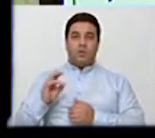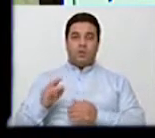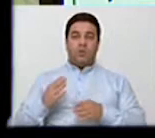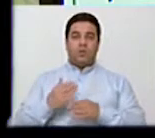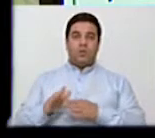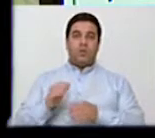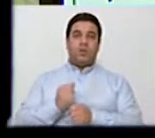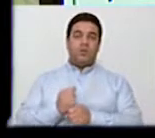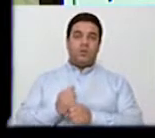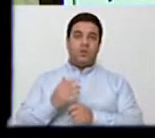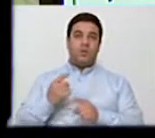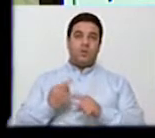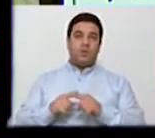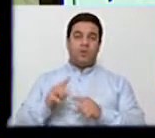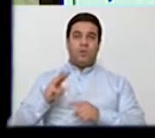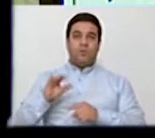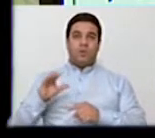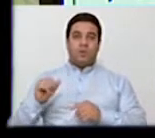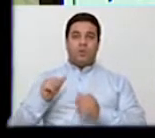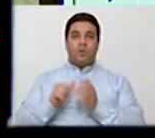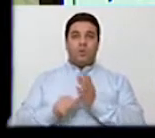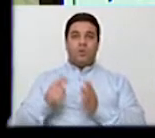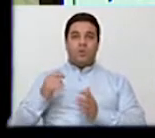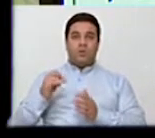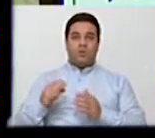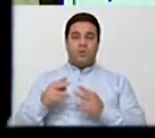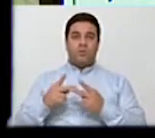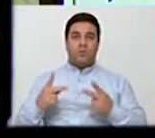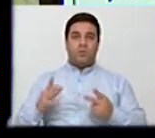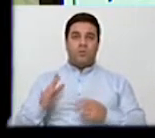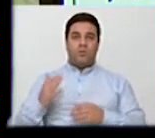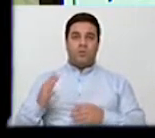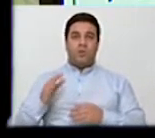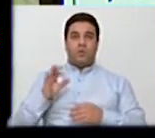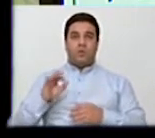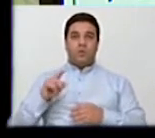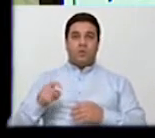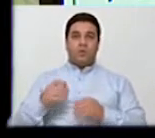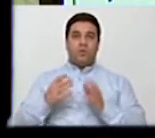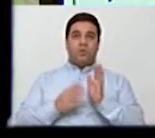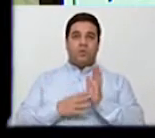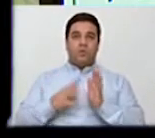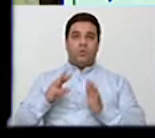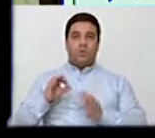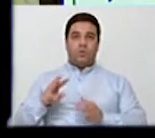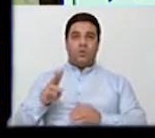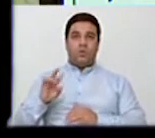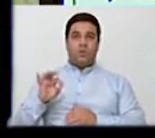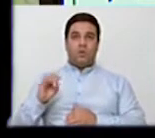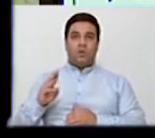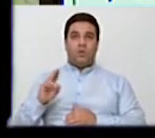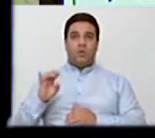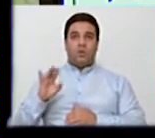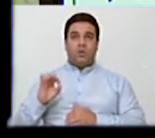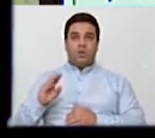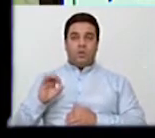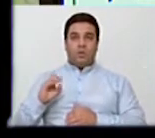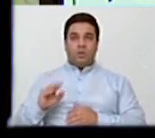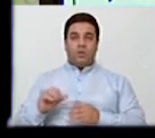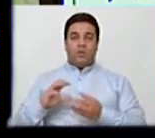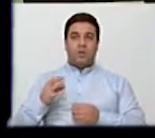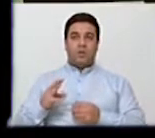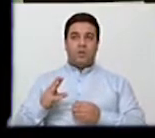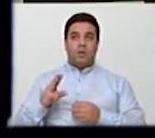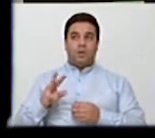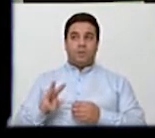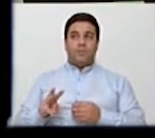chiqadi. Ya'ni buning massasi 60 gramni tashkil qiladi. 0.9 mol nitrit kislota disproporsiyalanishi